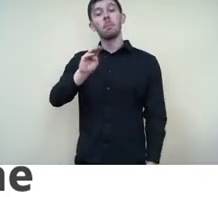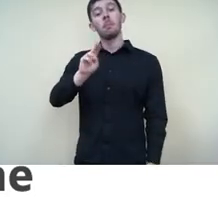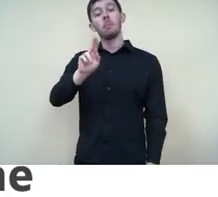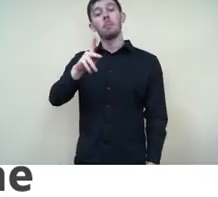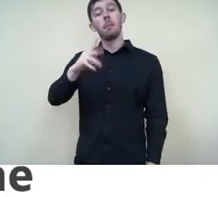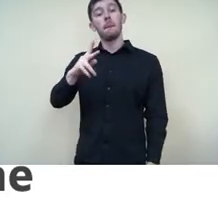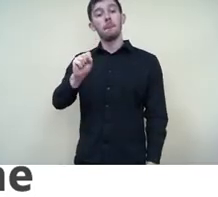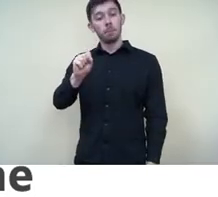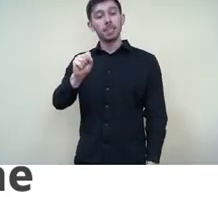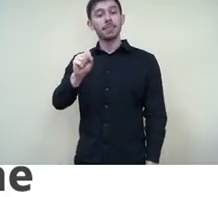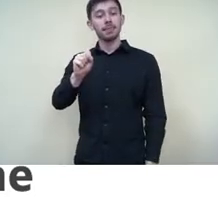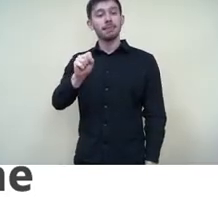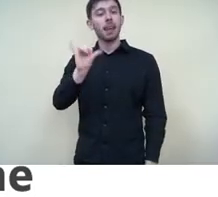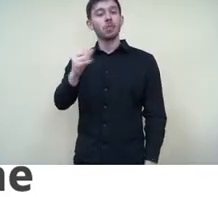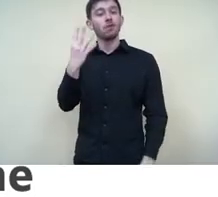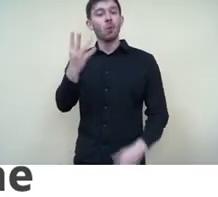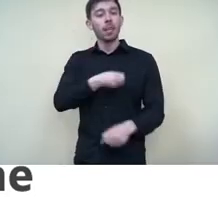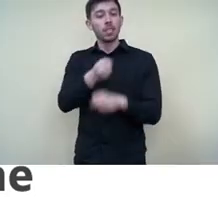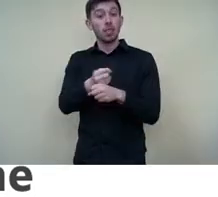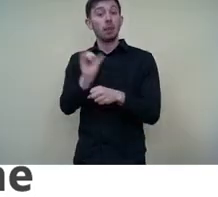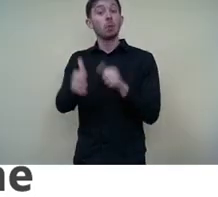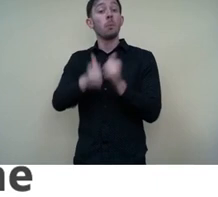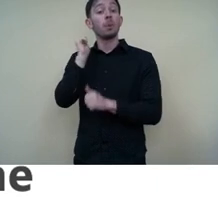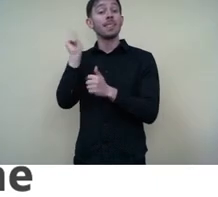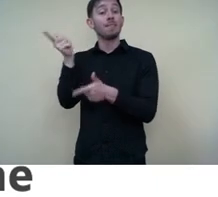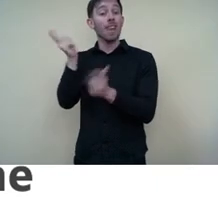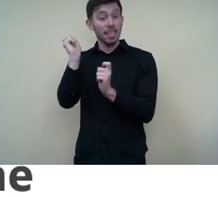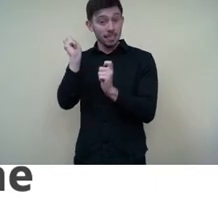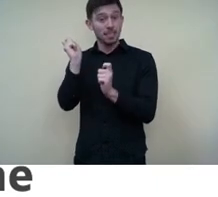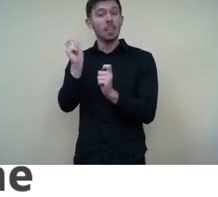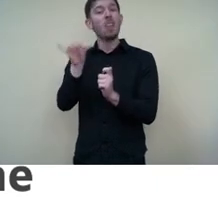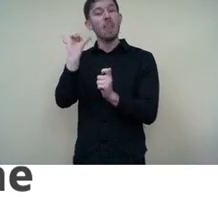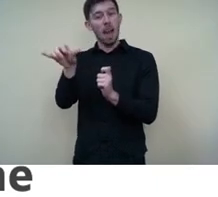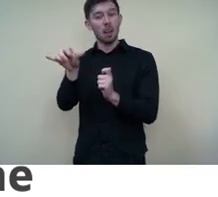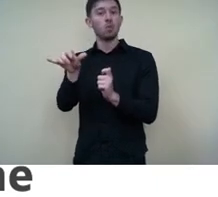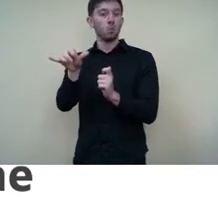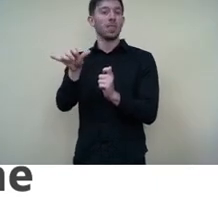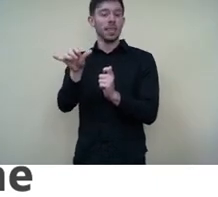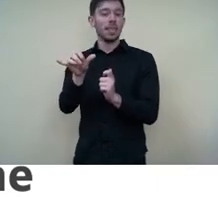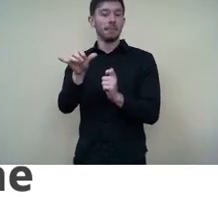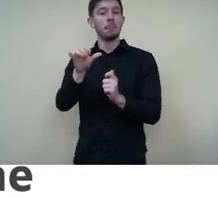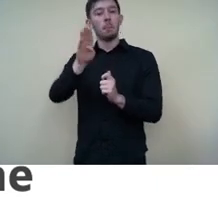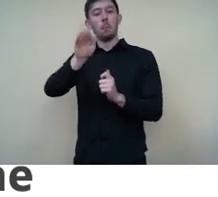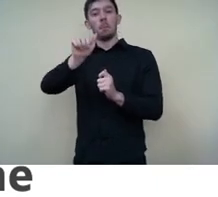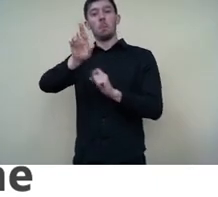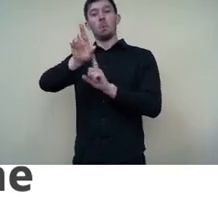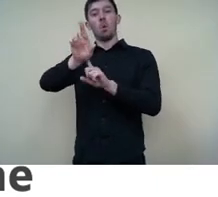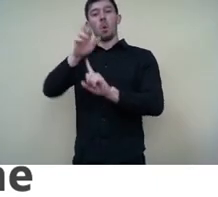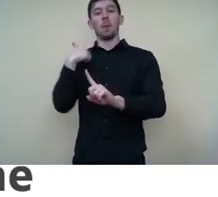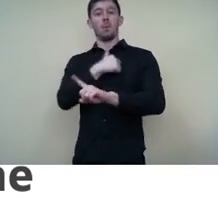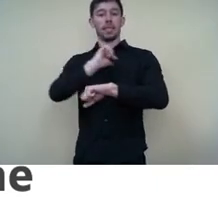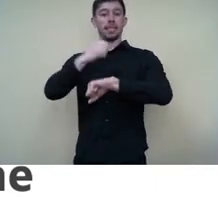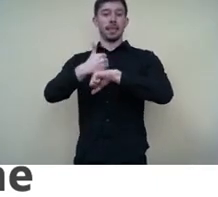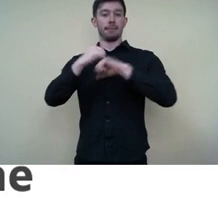II, and this took 4 years. This was the fastest, this was the precedent. And so this was the bar, in essence. And so what really